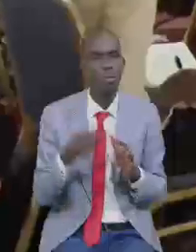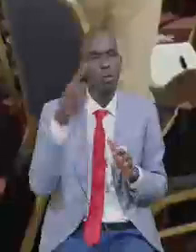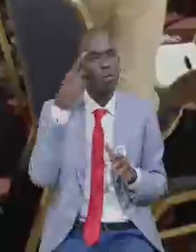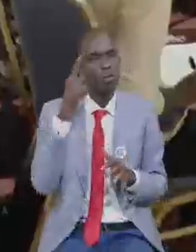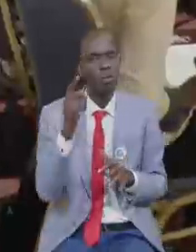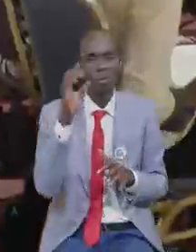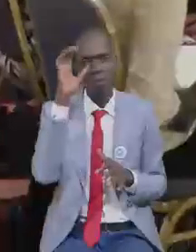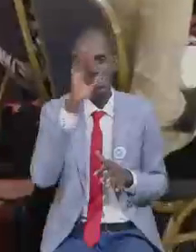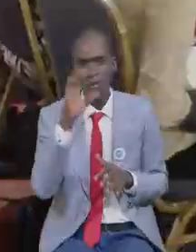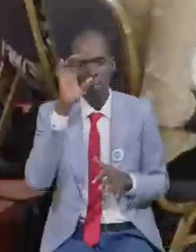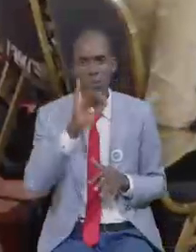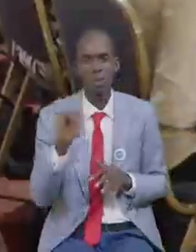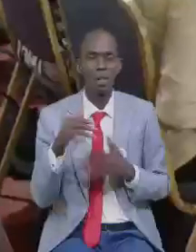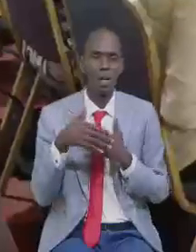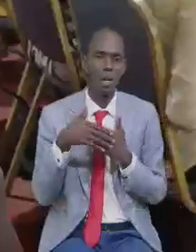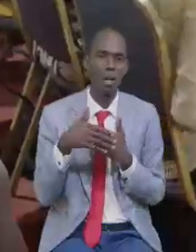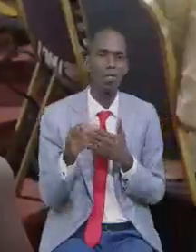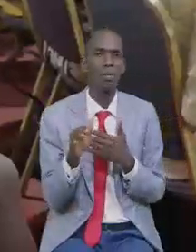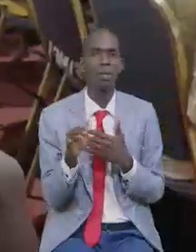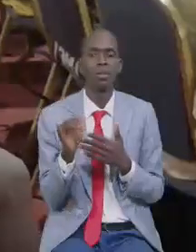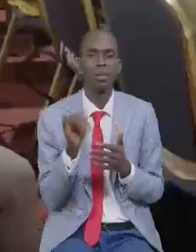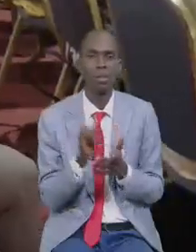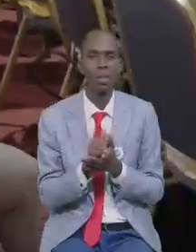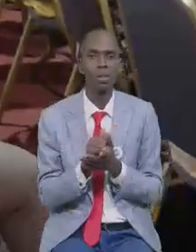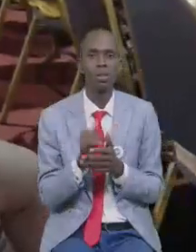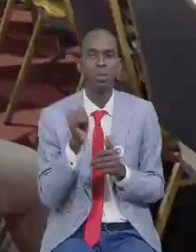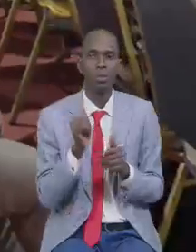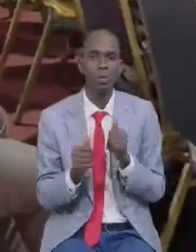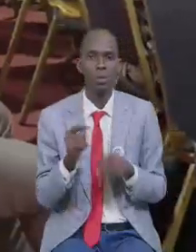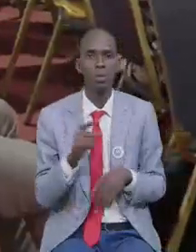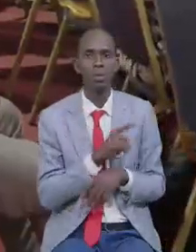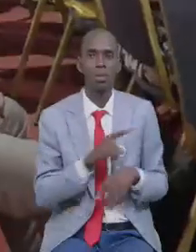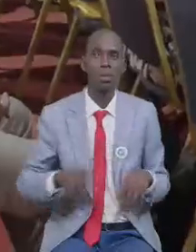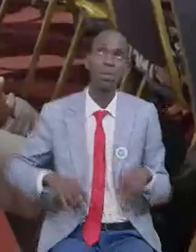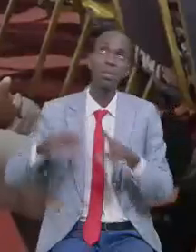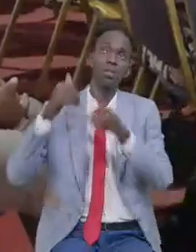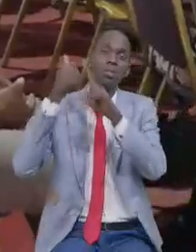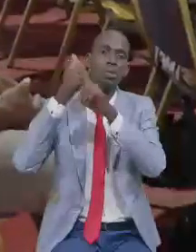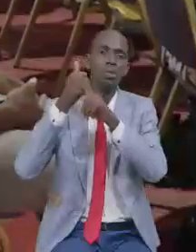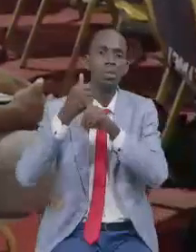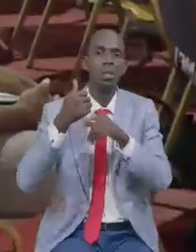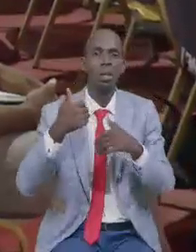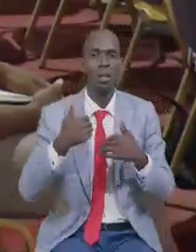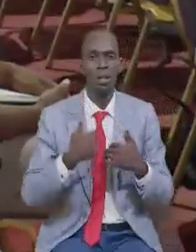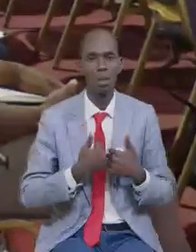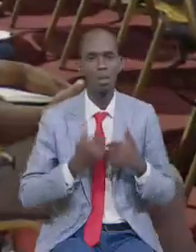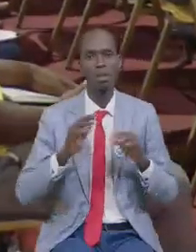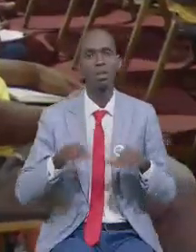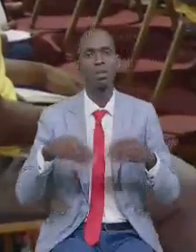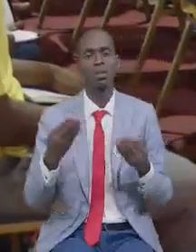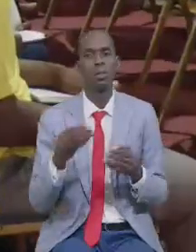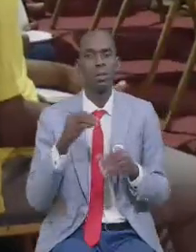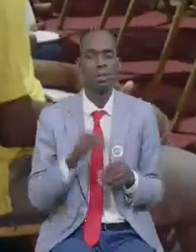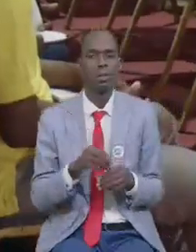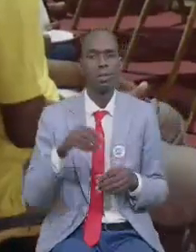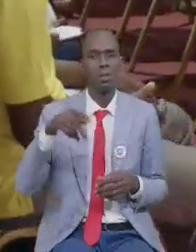after that which the Lord himself had given. Psalm